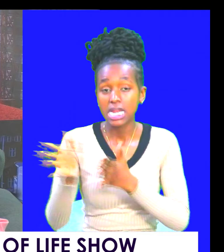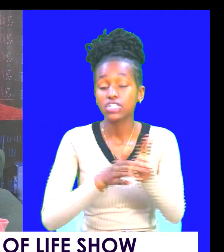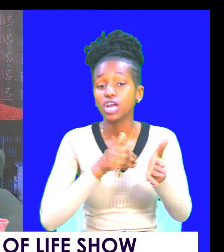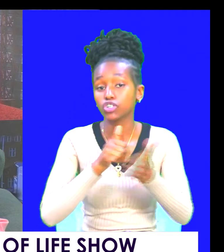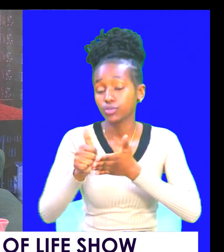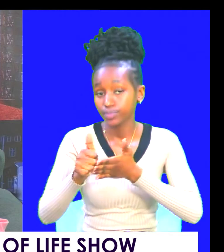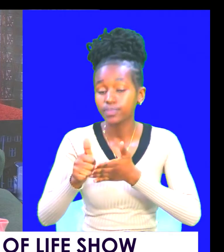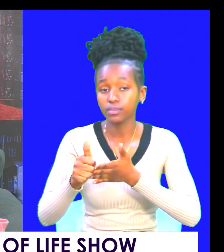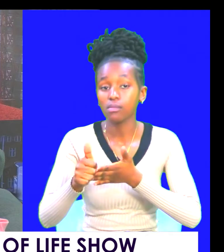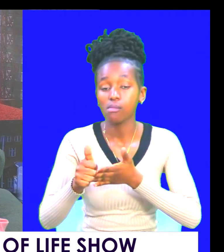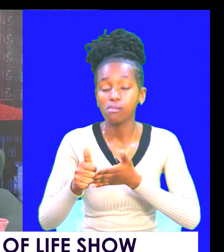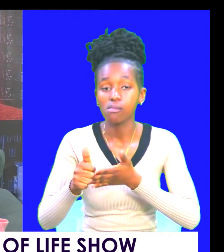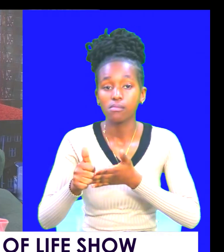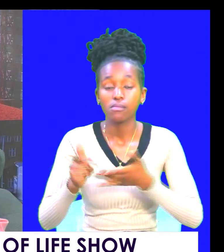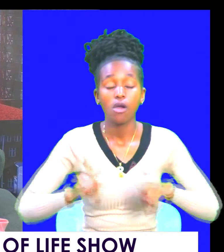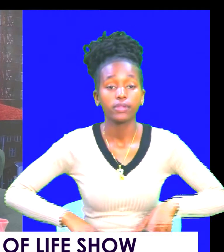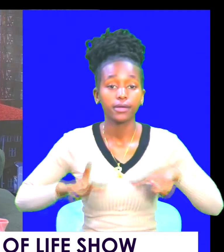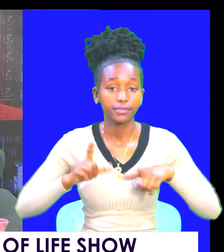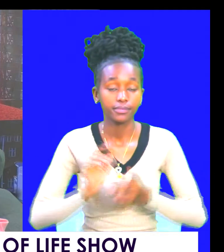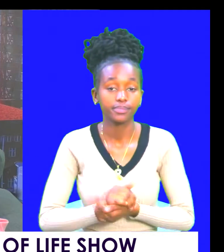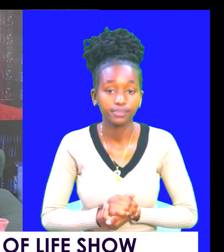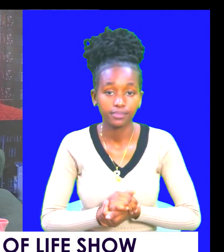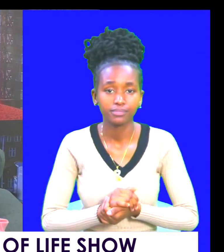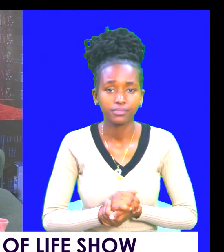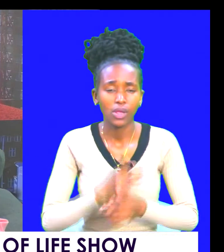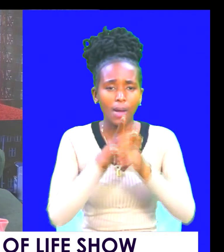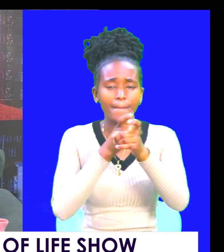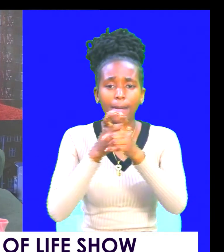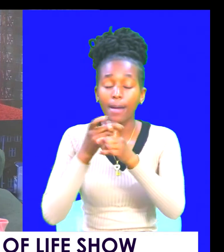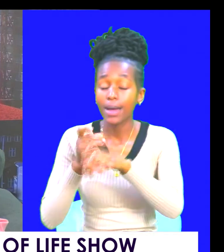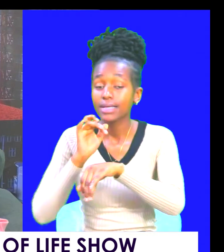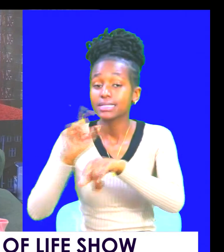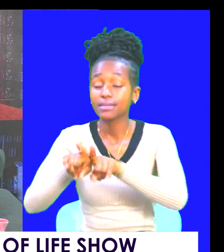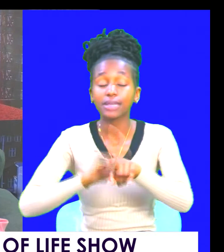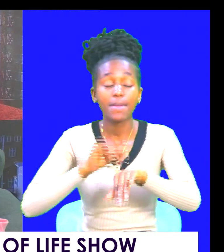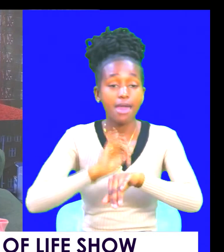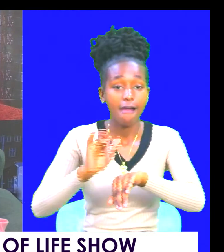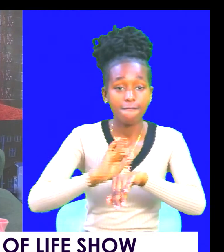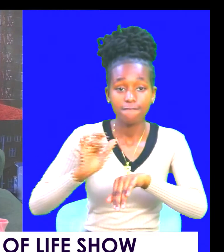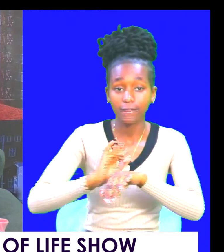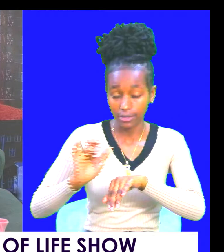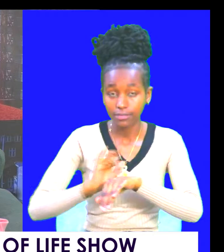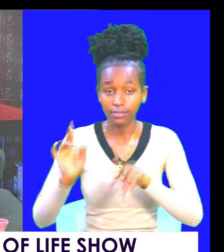Distractions of life threaten our identities.